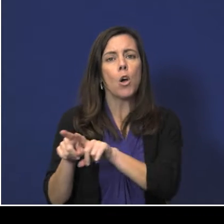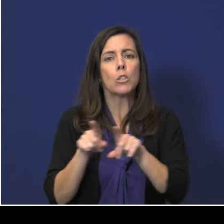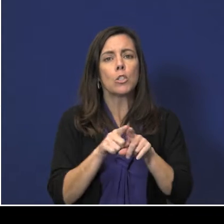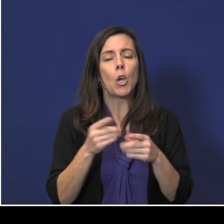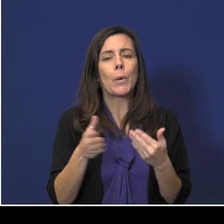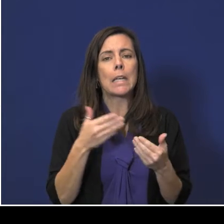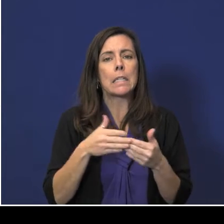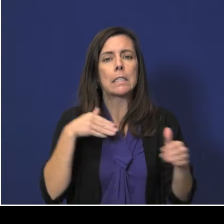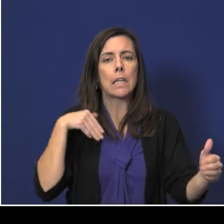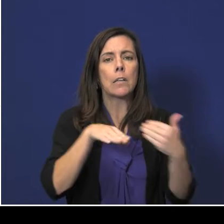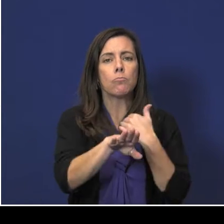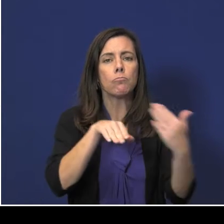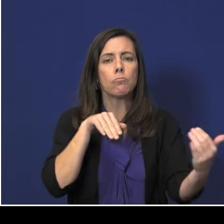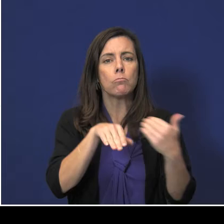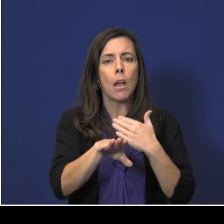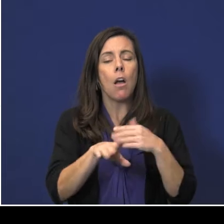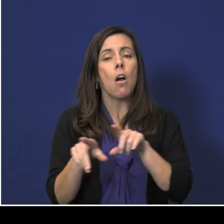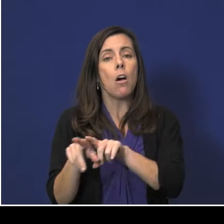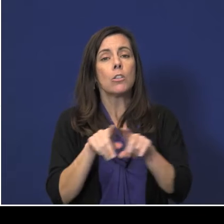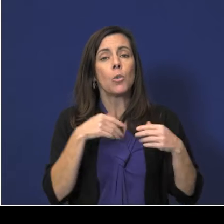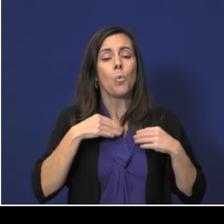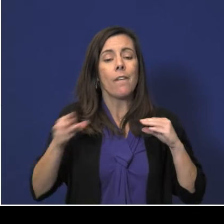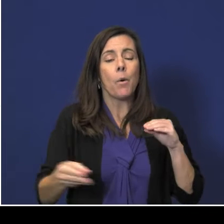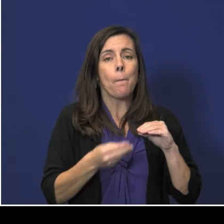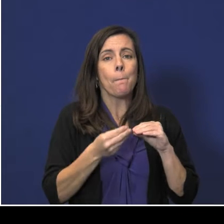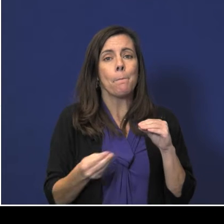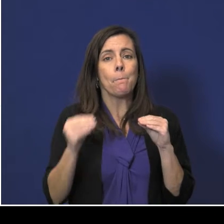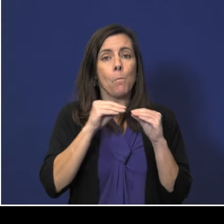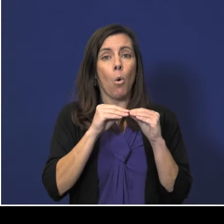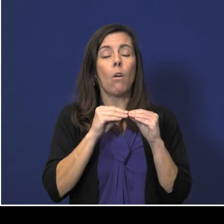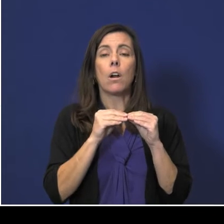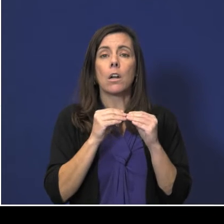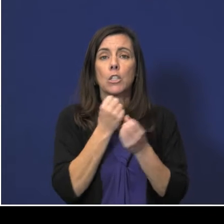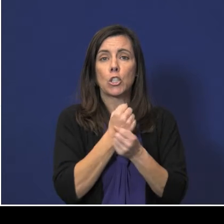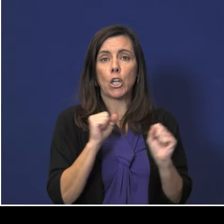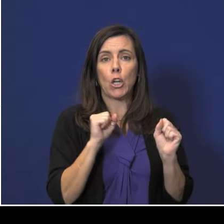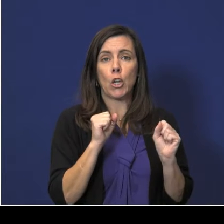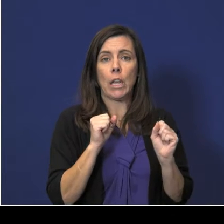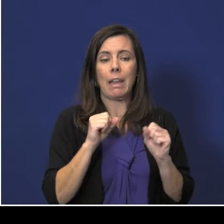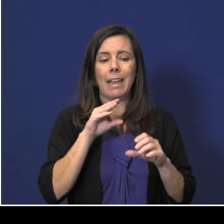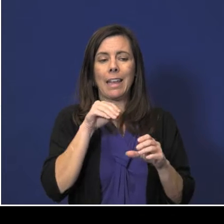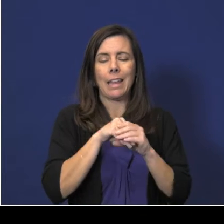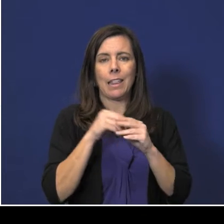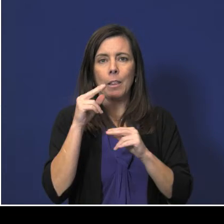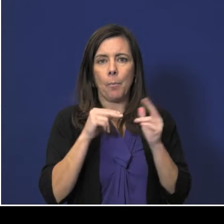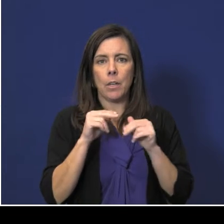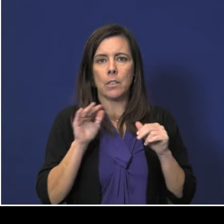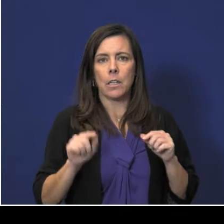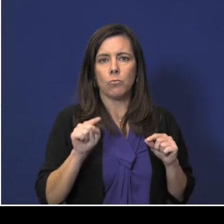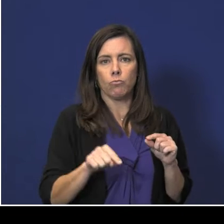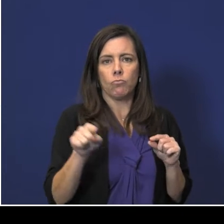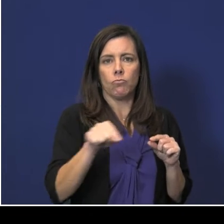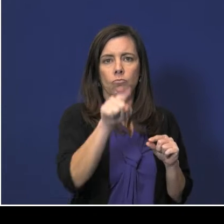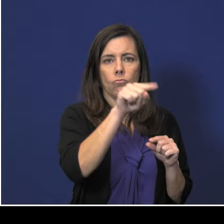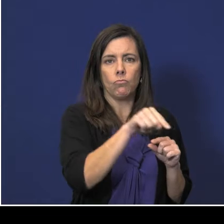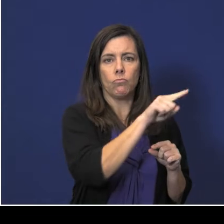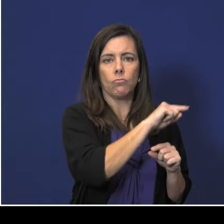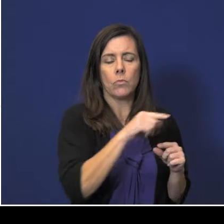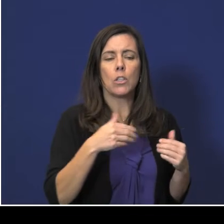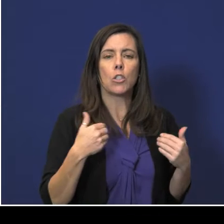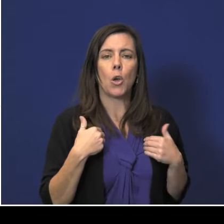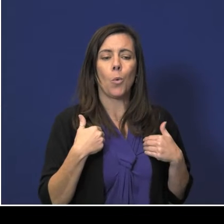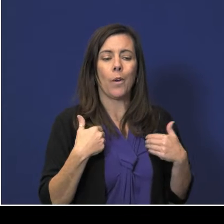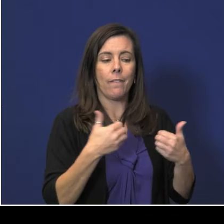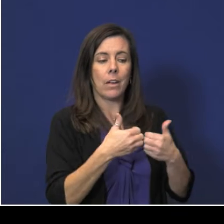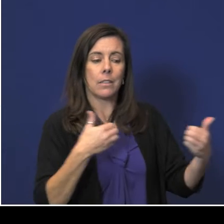added additional layers of security throughout the building. So as I mentioned, separating the public from the office use so that that can be shut down and we can